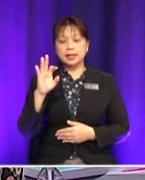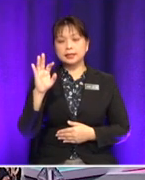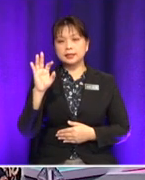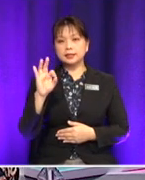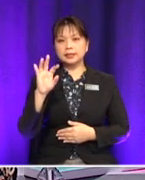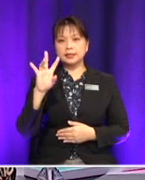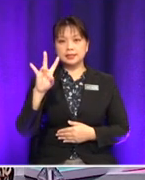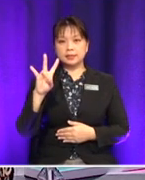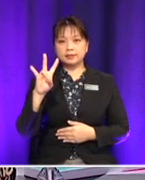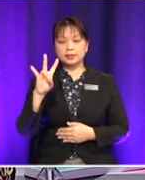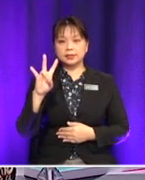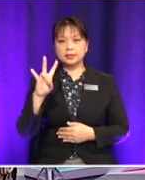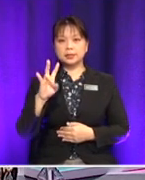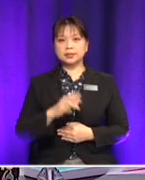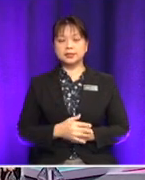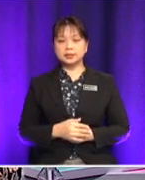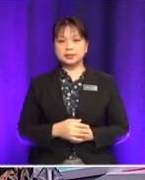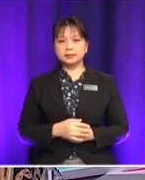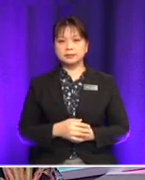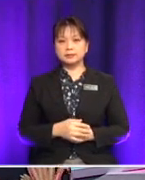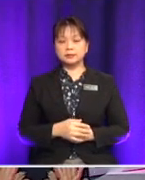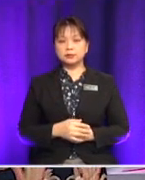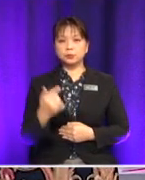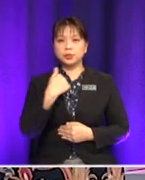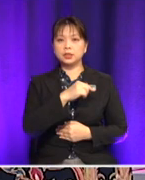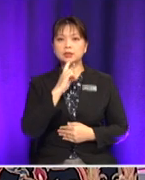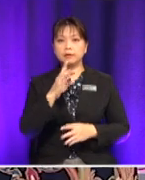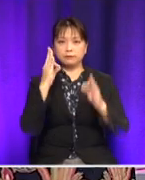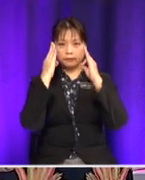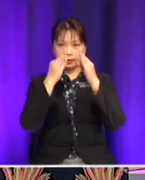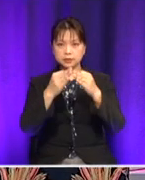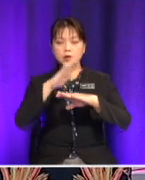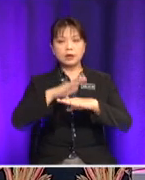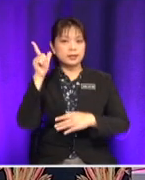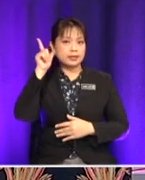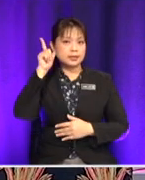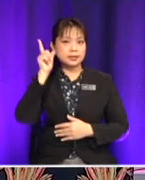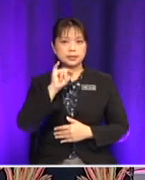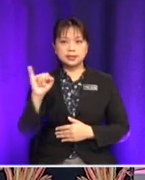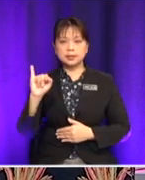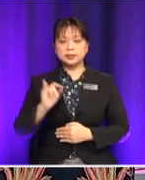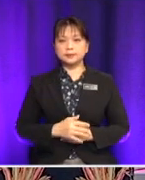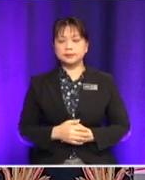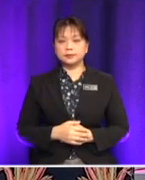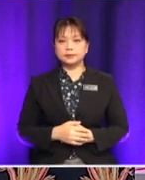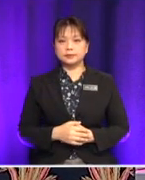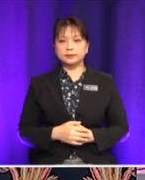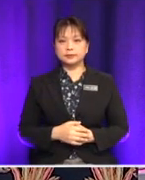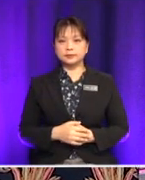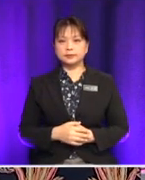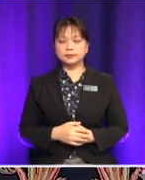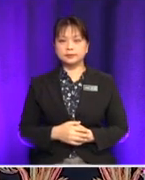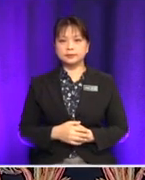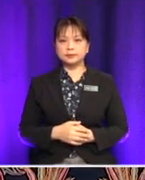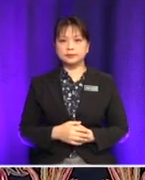textbook, mm-hmm. which is Mother Nature. And we are going to focus on listening parts, yeah? So we are going to go to these four pages, page